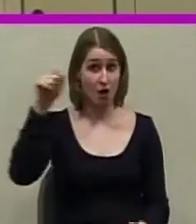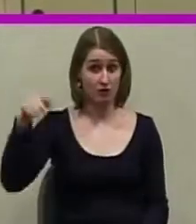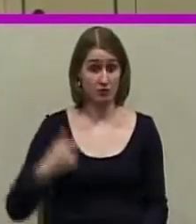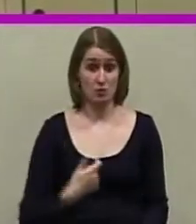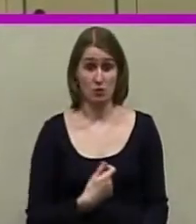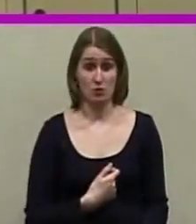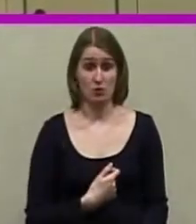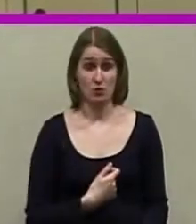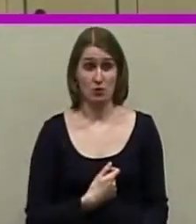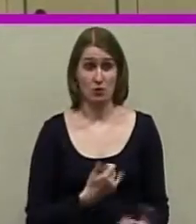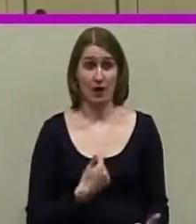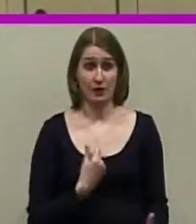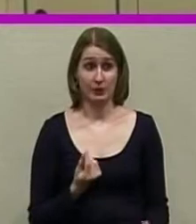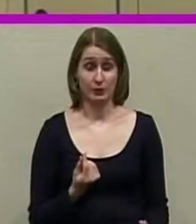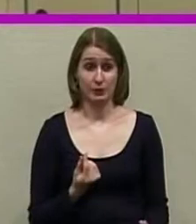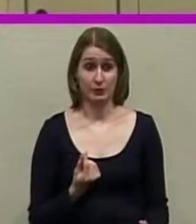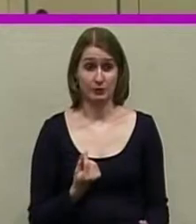What do I do now?